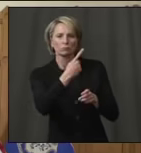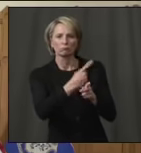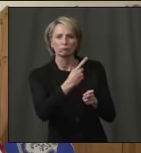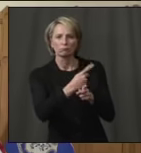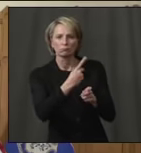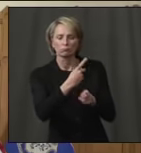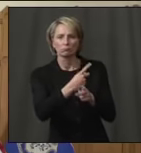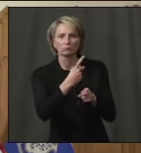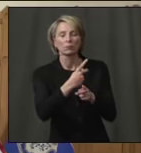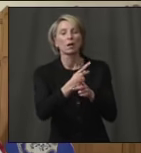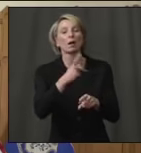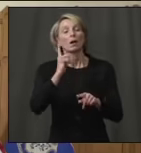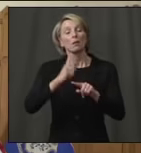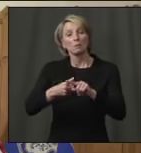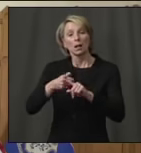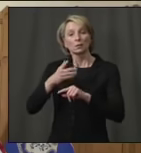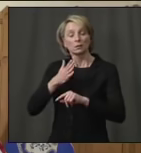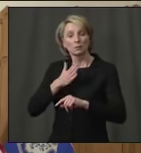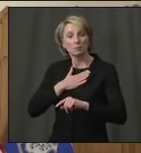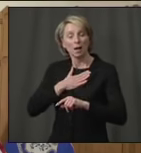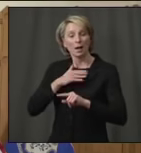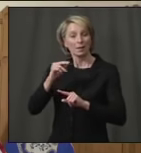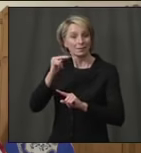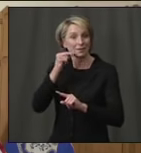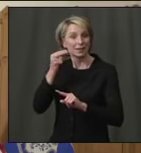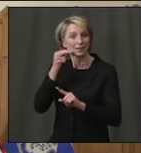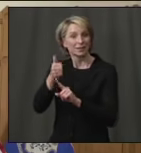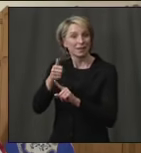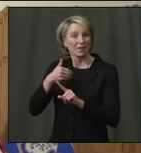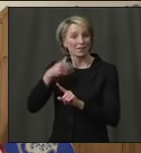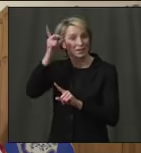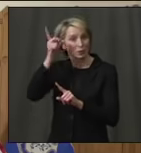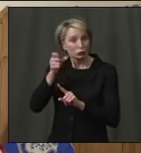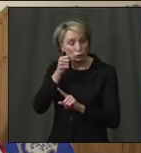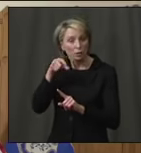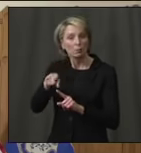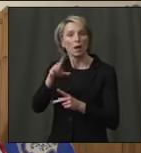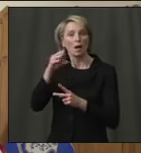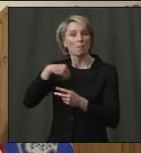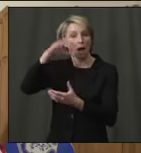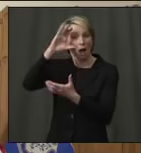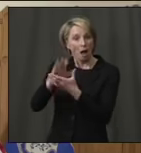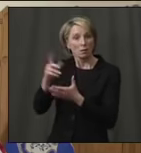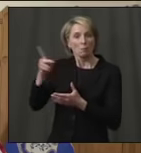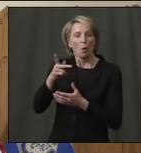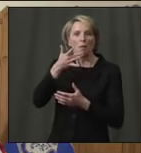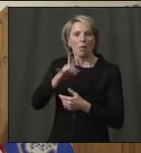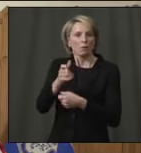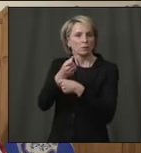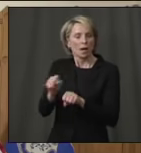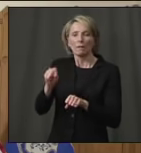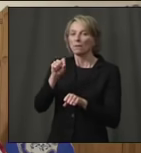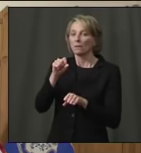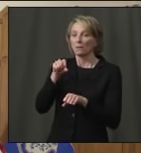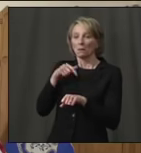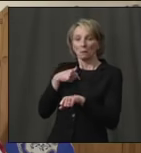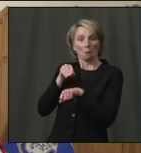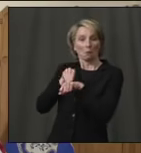my niece Jenny, who has Downs and lives with us, safe, and they have not been affected by the virus.